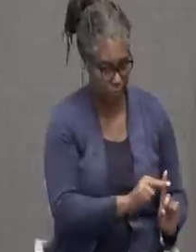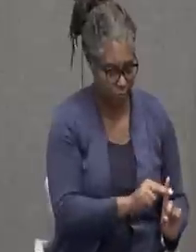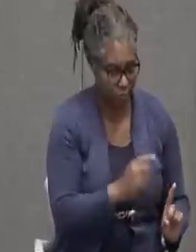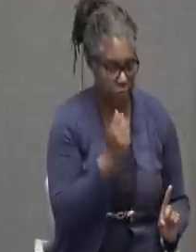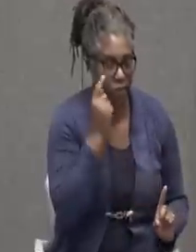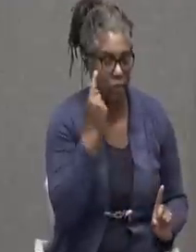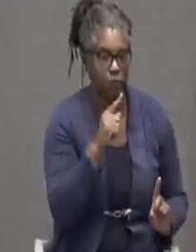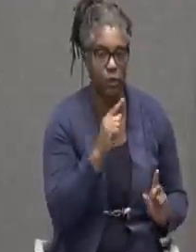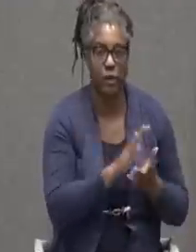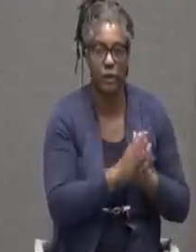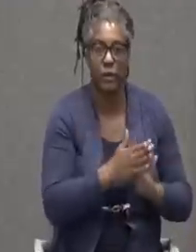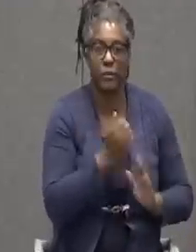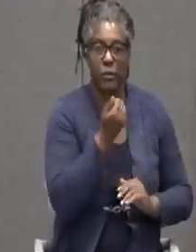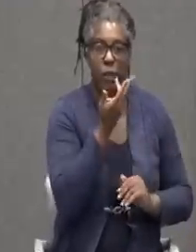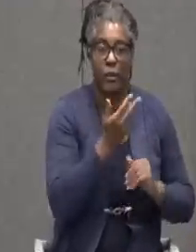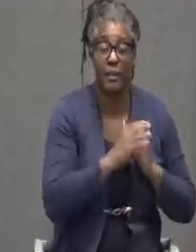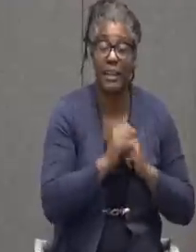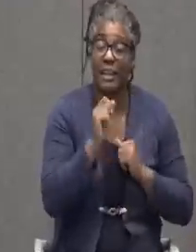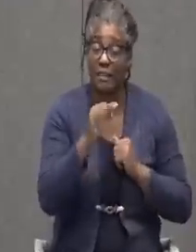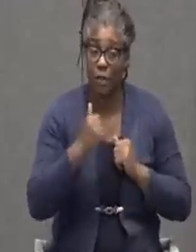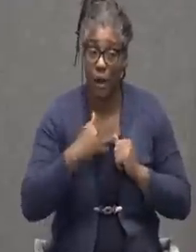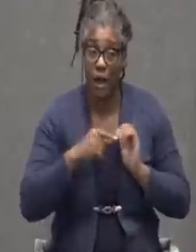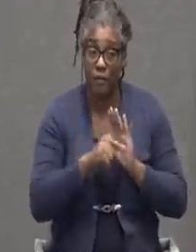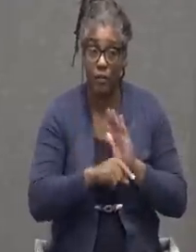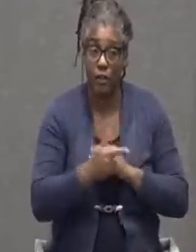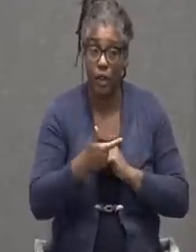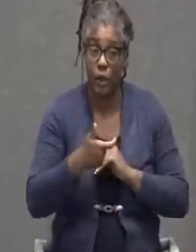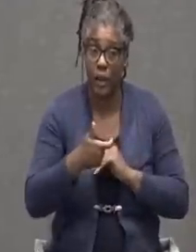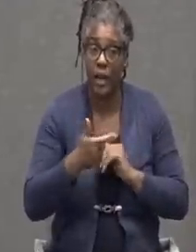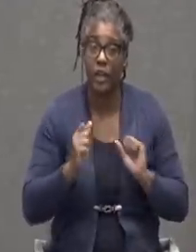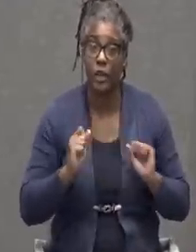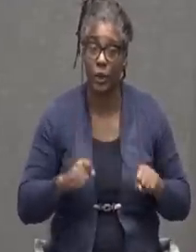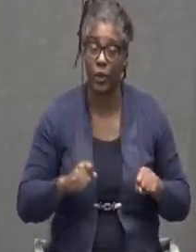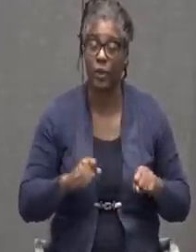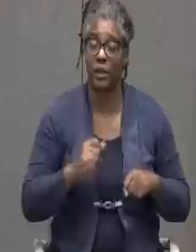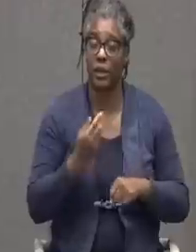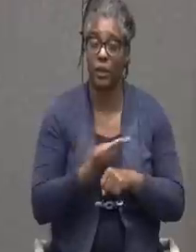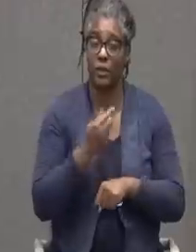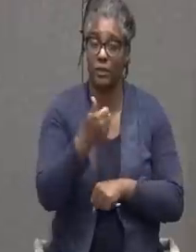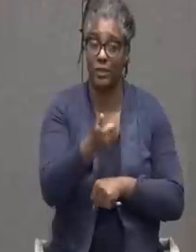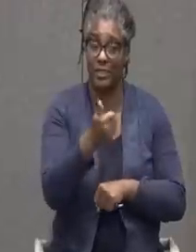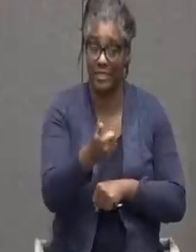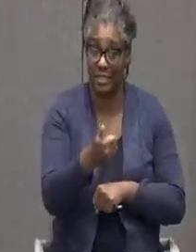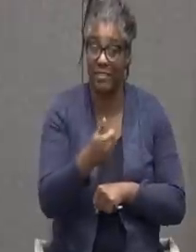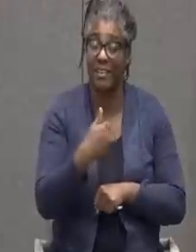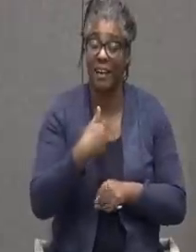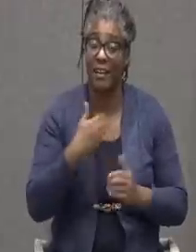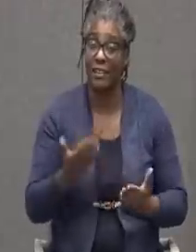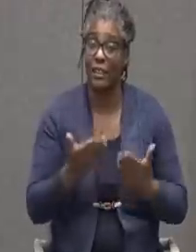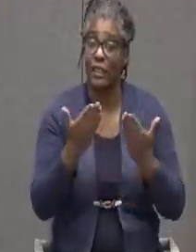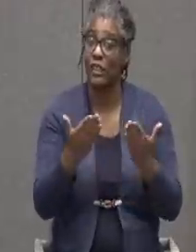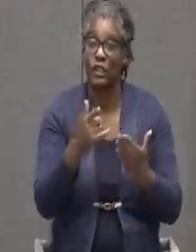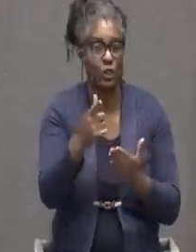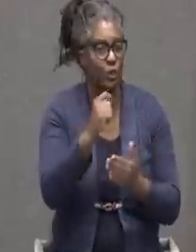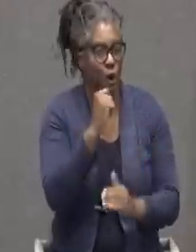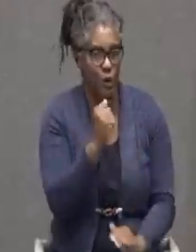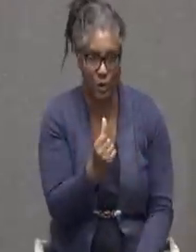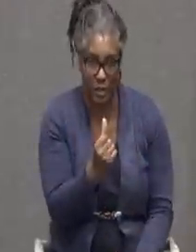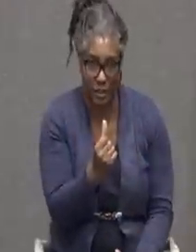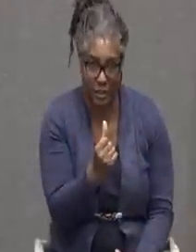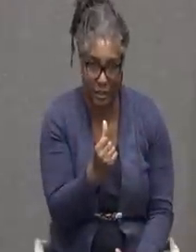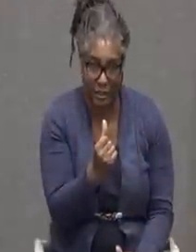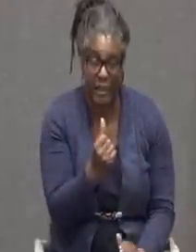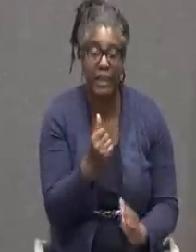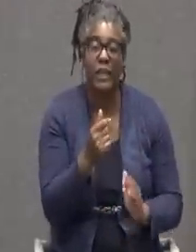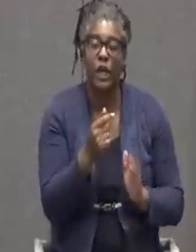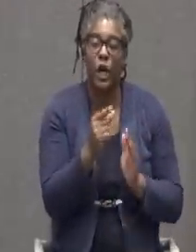You at home, if you have a glue gun, you're more than welcome to use it. I'm going to highly, highly suggest you don't, because stick glue, Elmer's